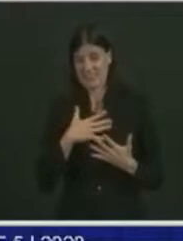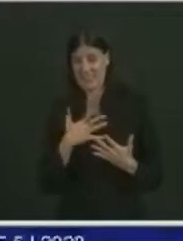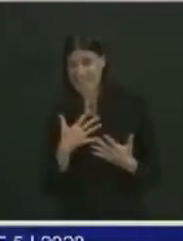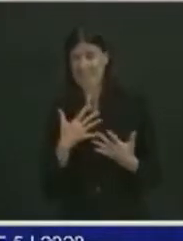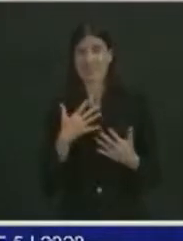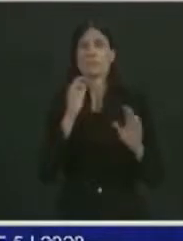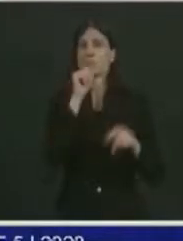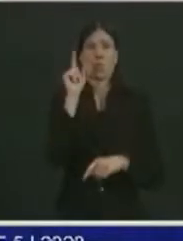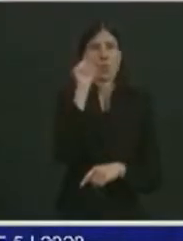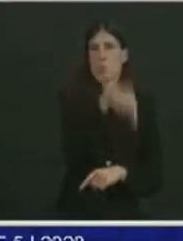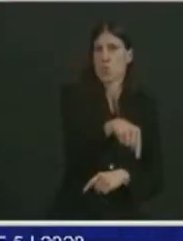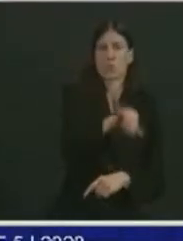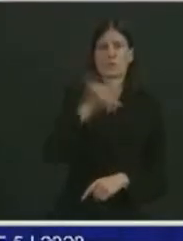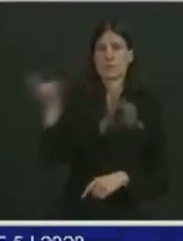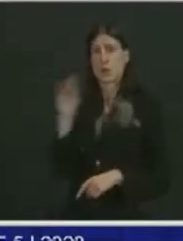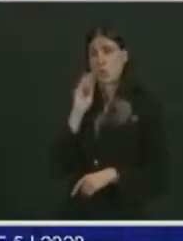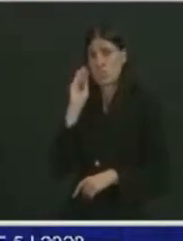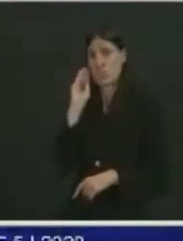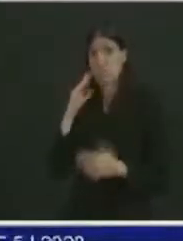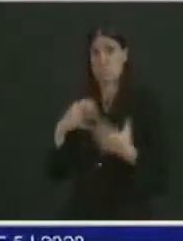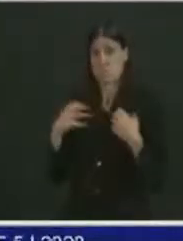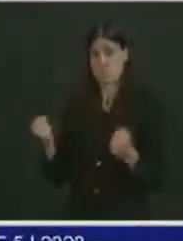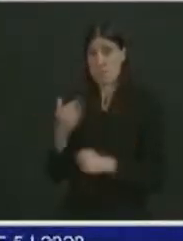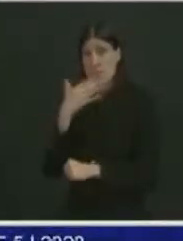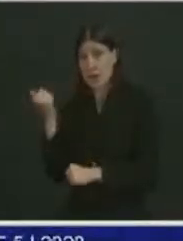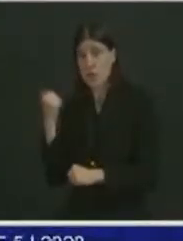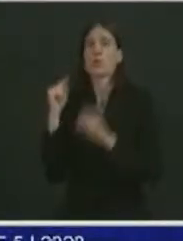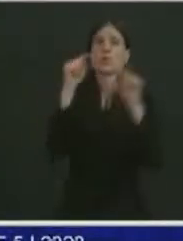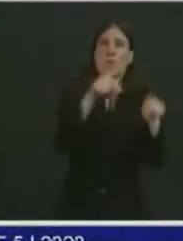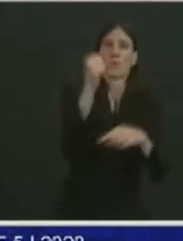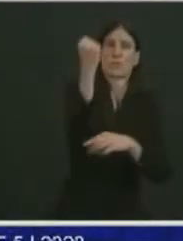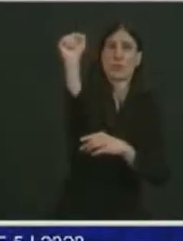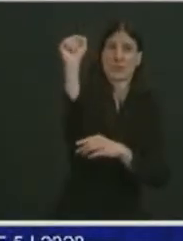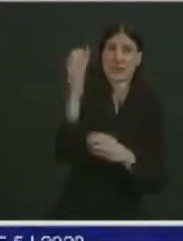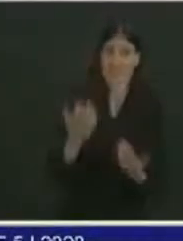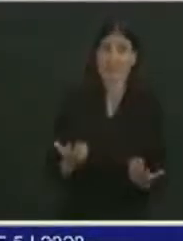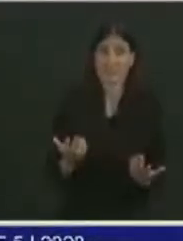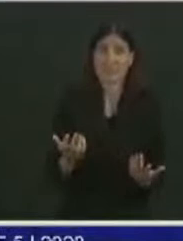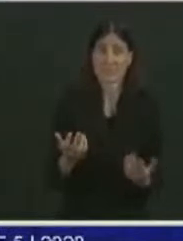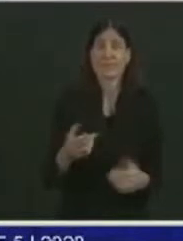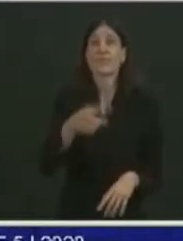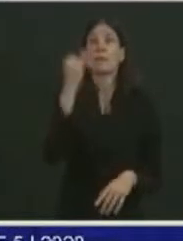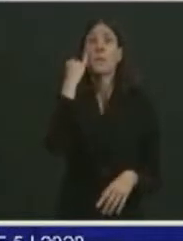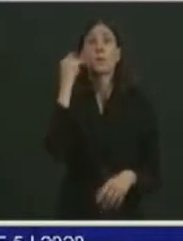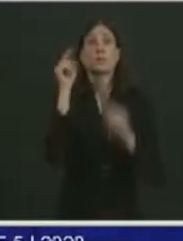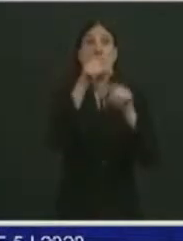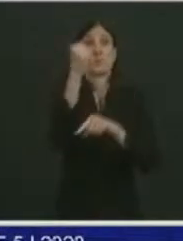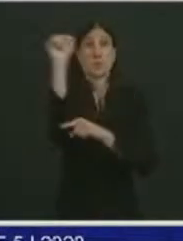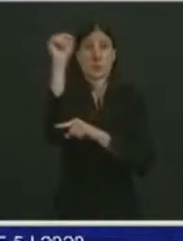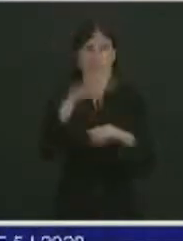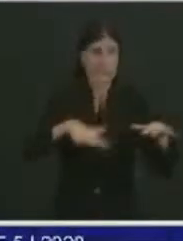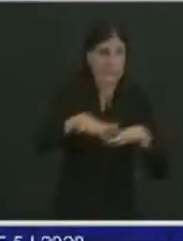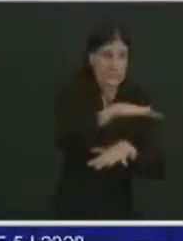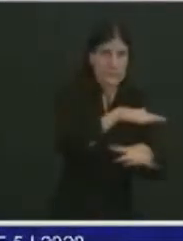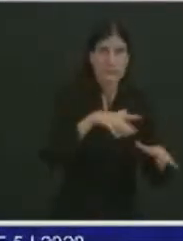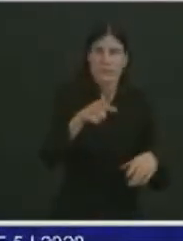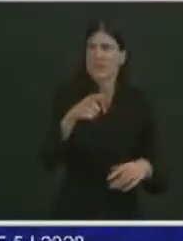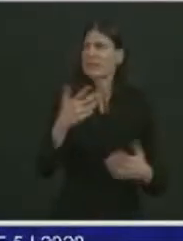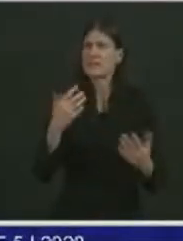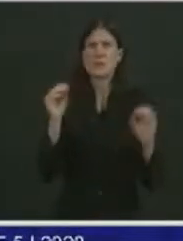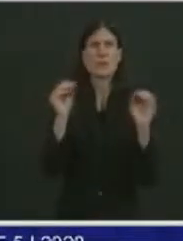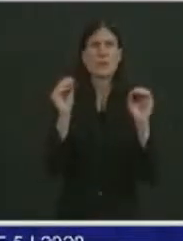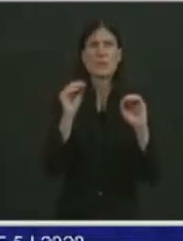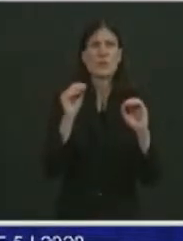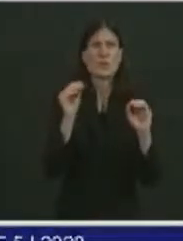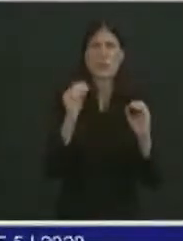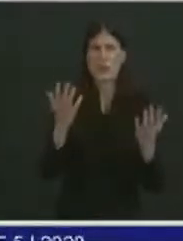will have folks from the Department of Health, actually lots of volunteers from the state, who will be at tables with t-shirts. They'll be passing